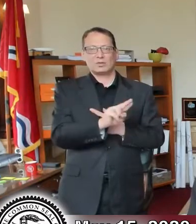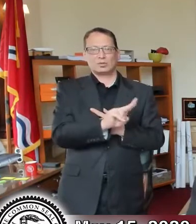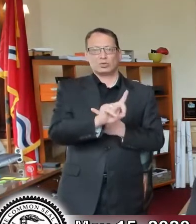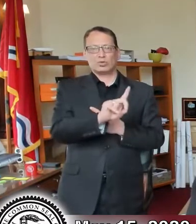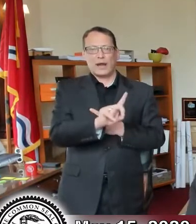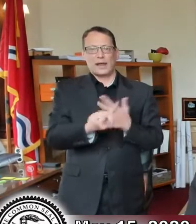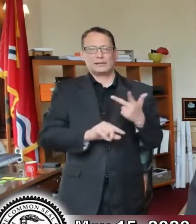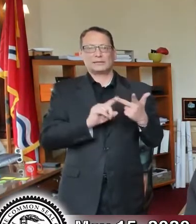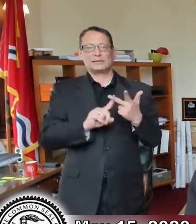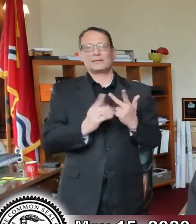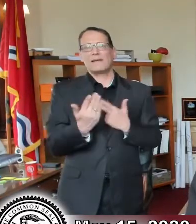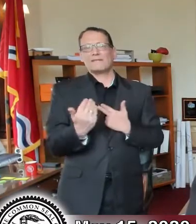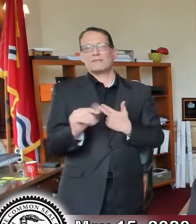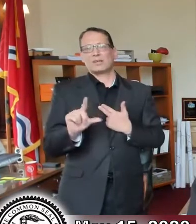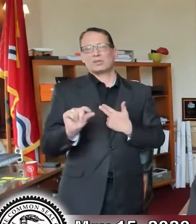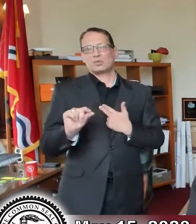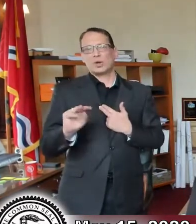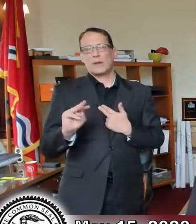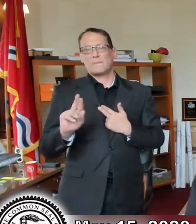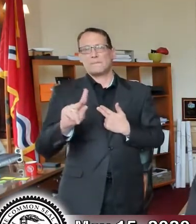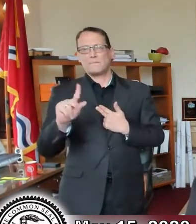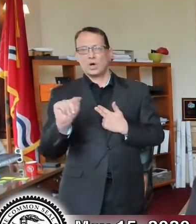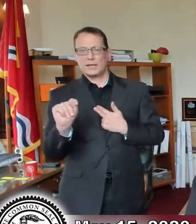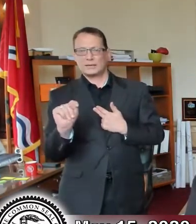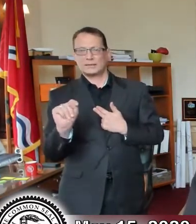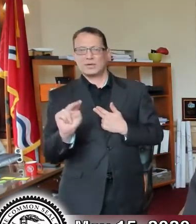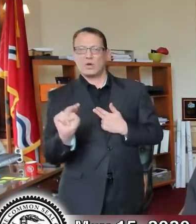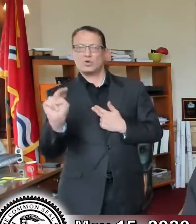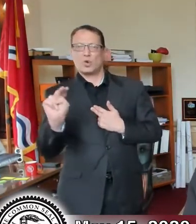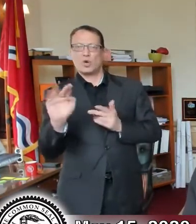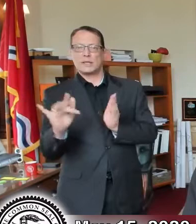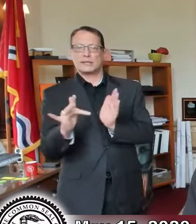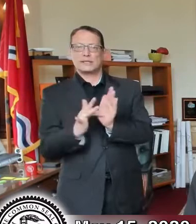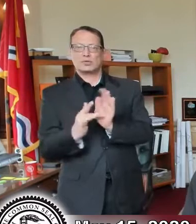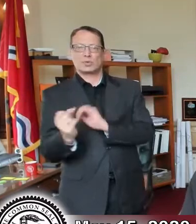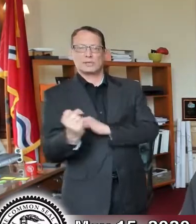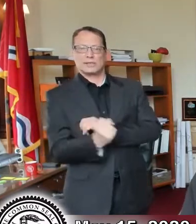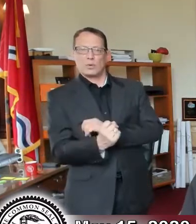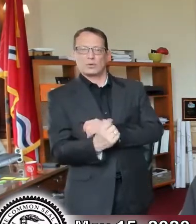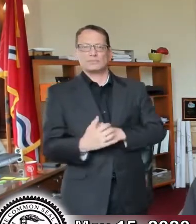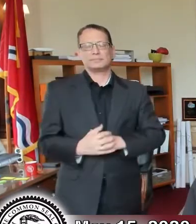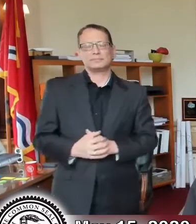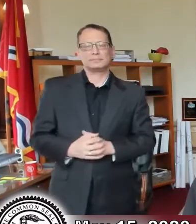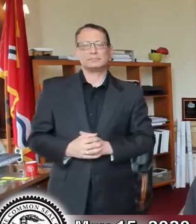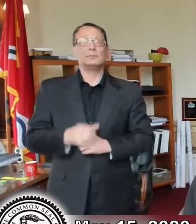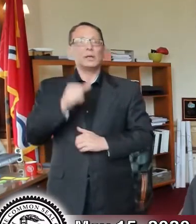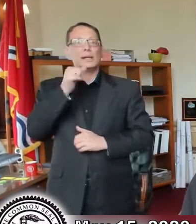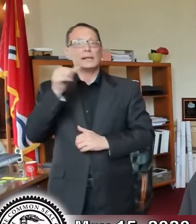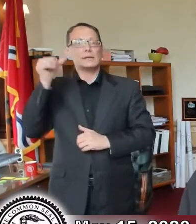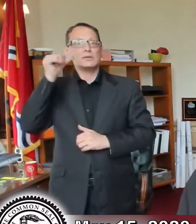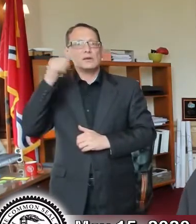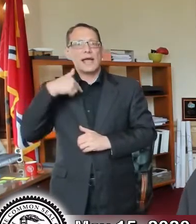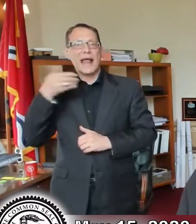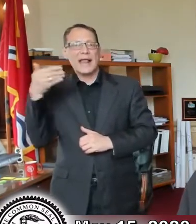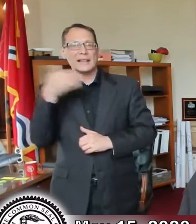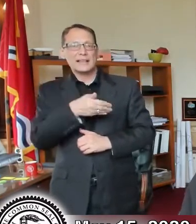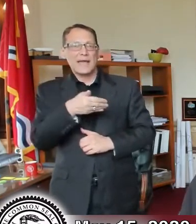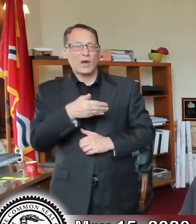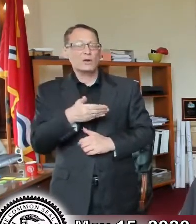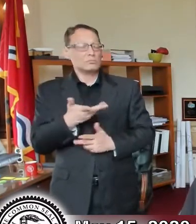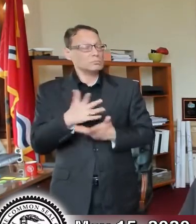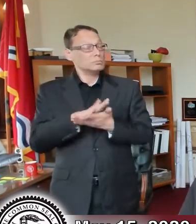1520 Market. So centrally located north, central, and south. I was there yesterday. It was kind of fun to go